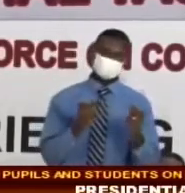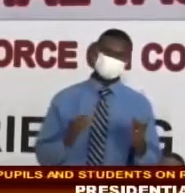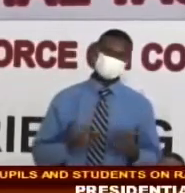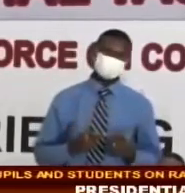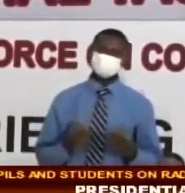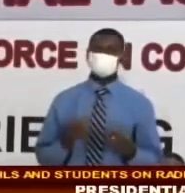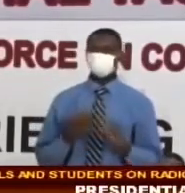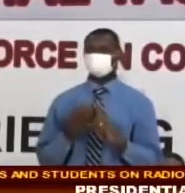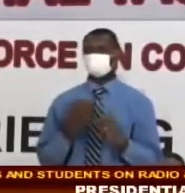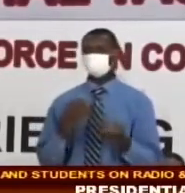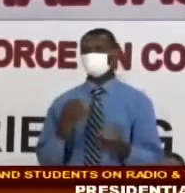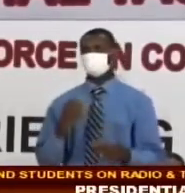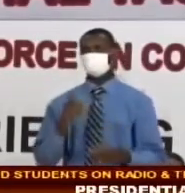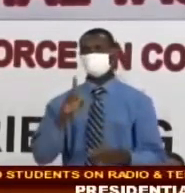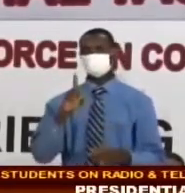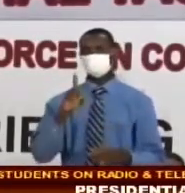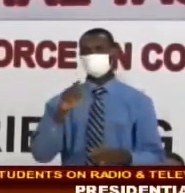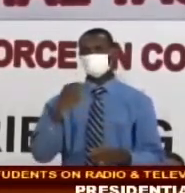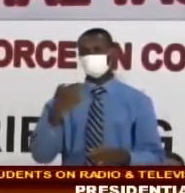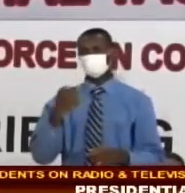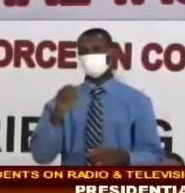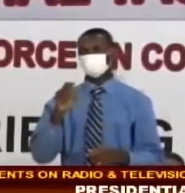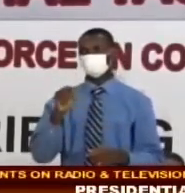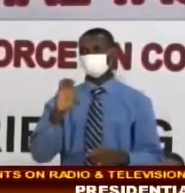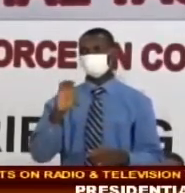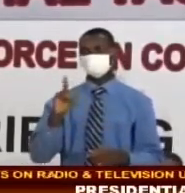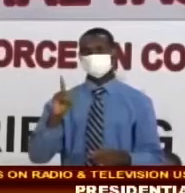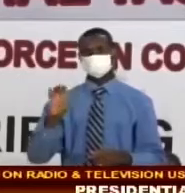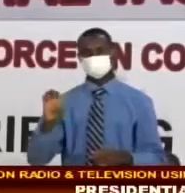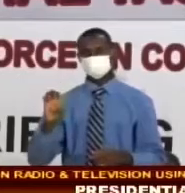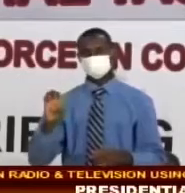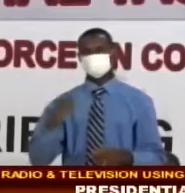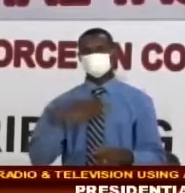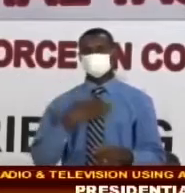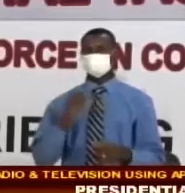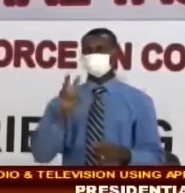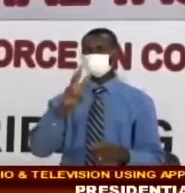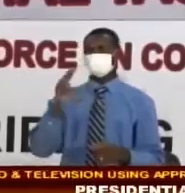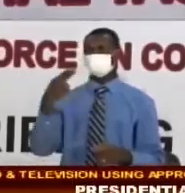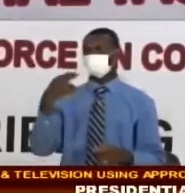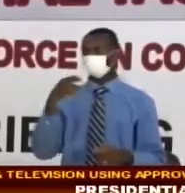the World Health Organization that will inform what...